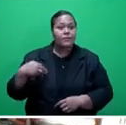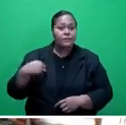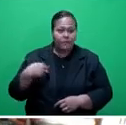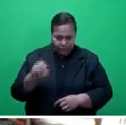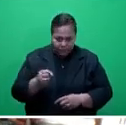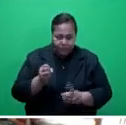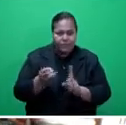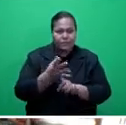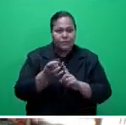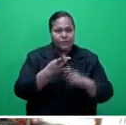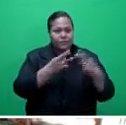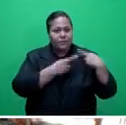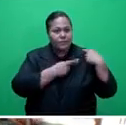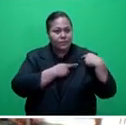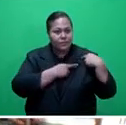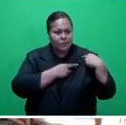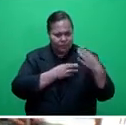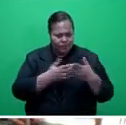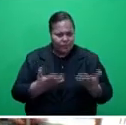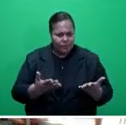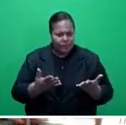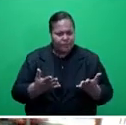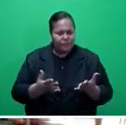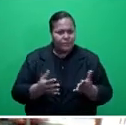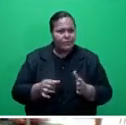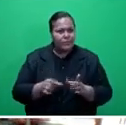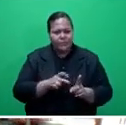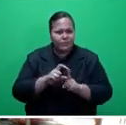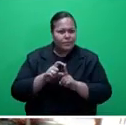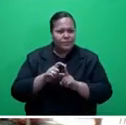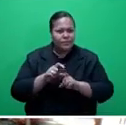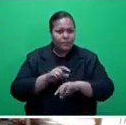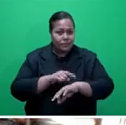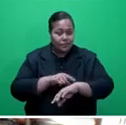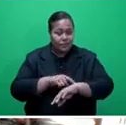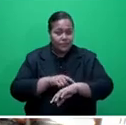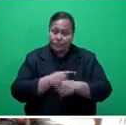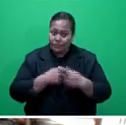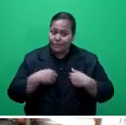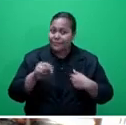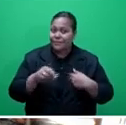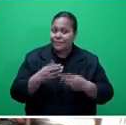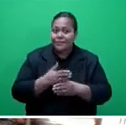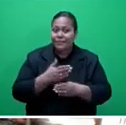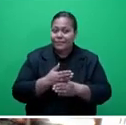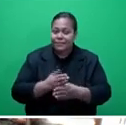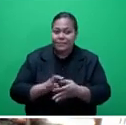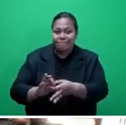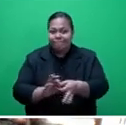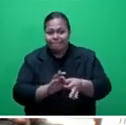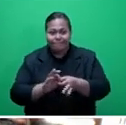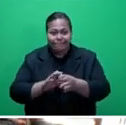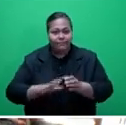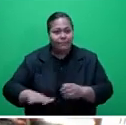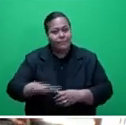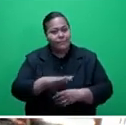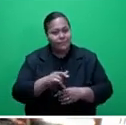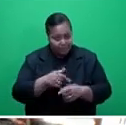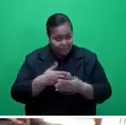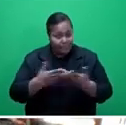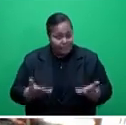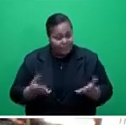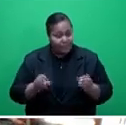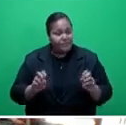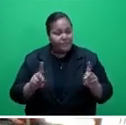these testing times, where we need to work with everybody. And now is the chance for us to come together